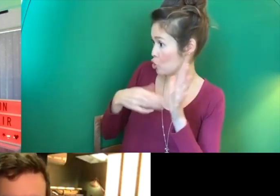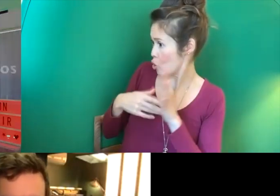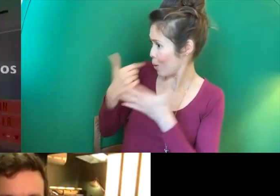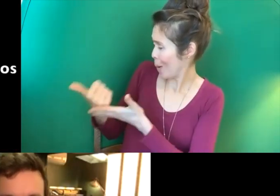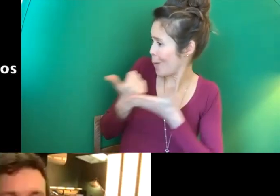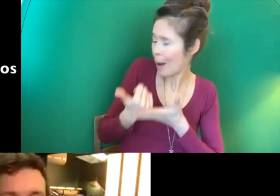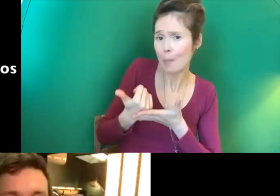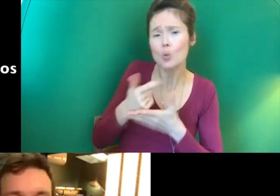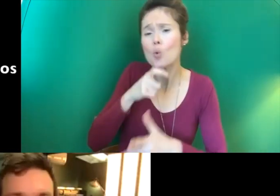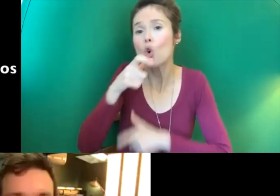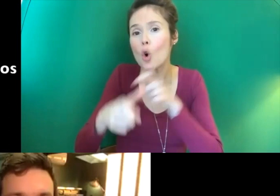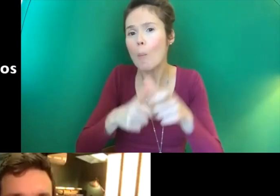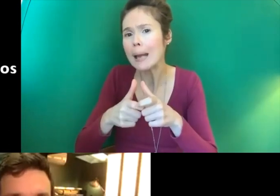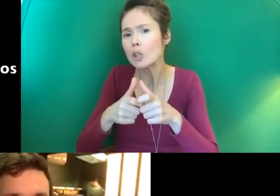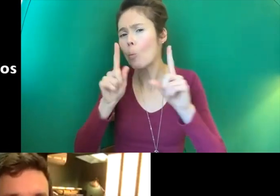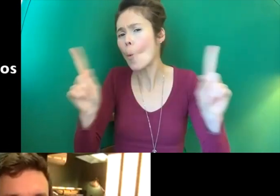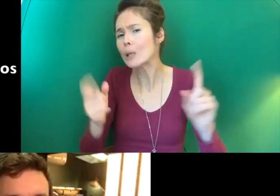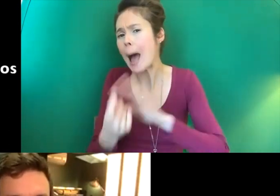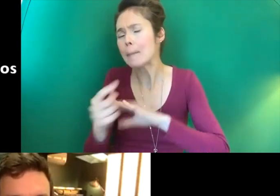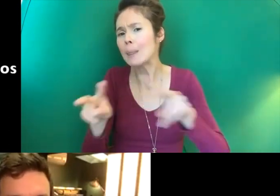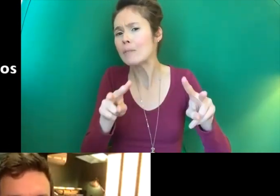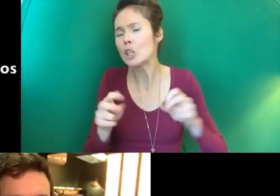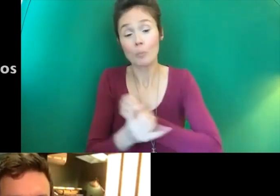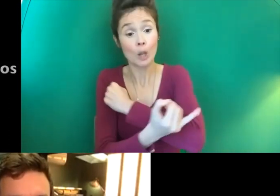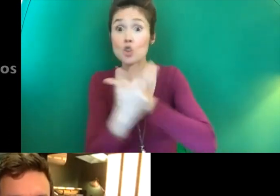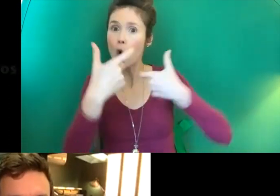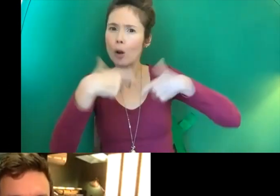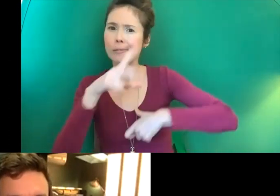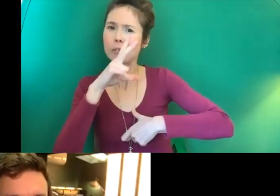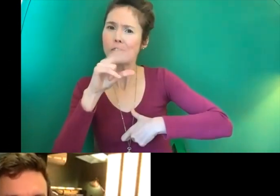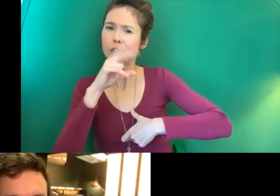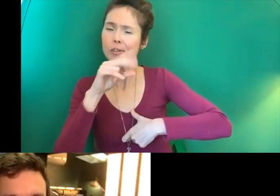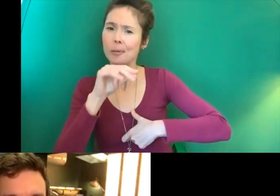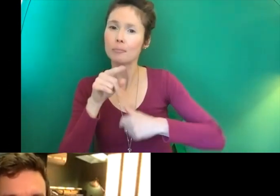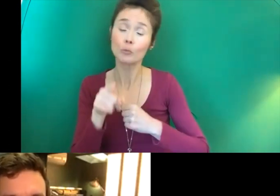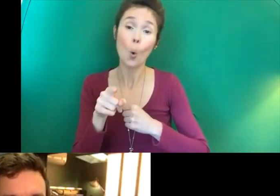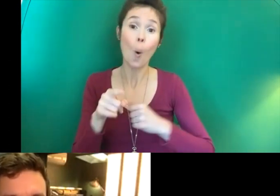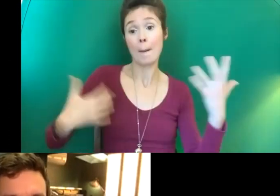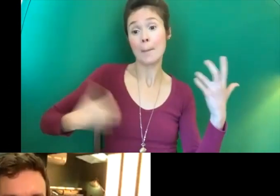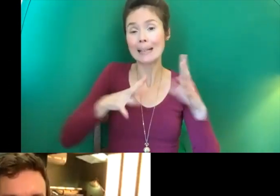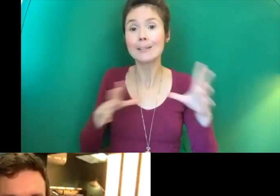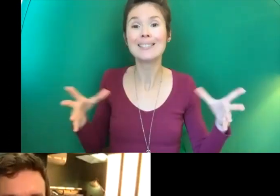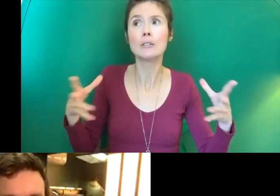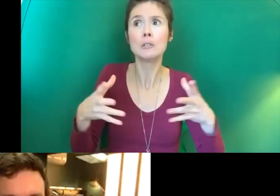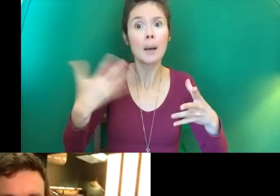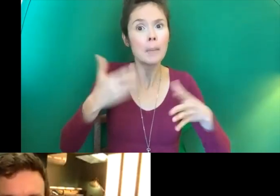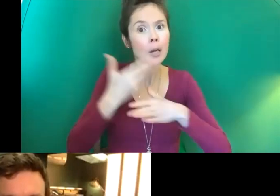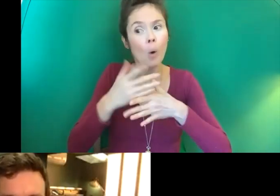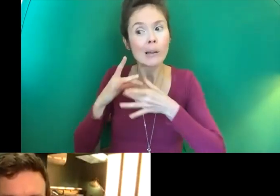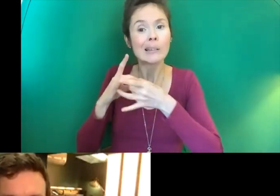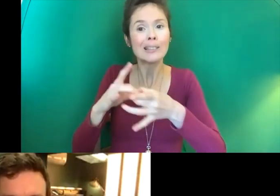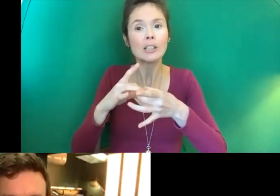really. But we spent probably with the band between August and, that's the